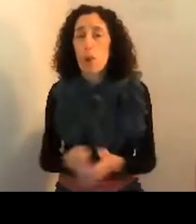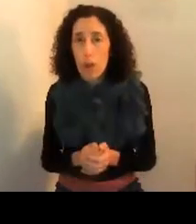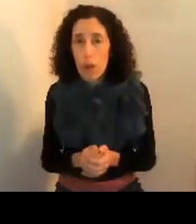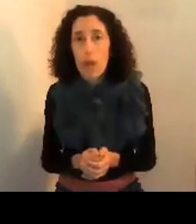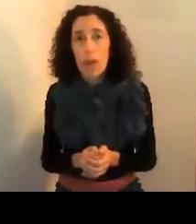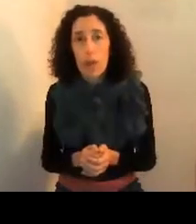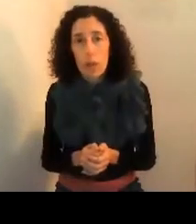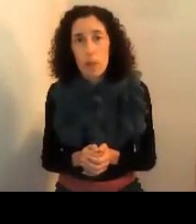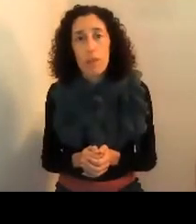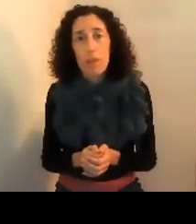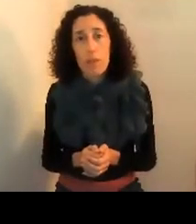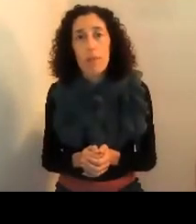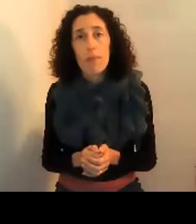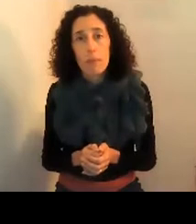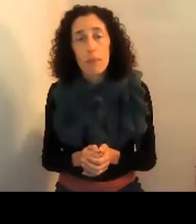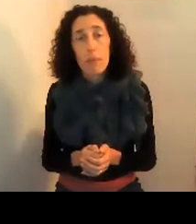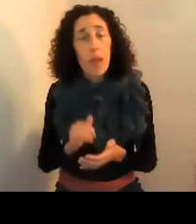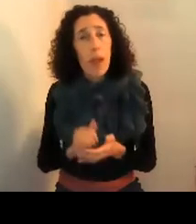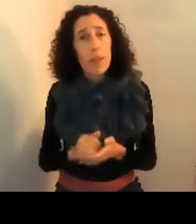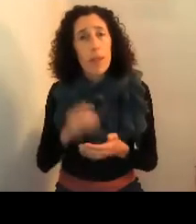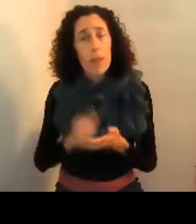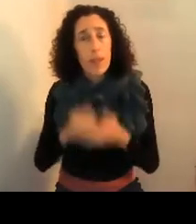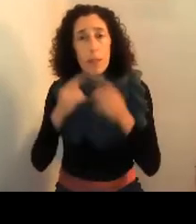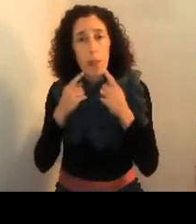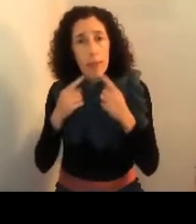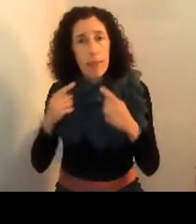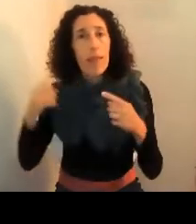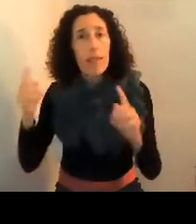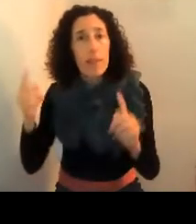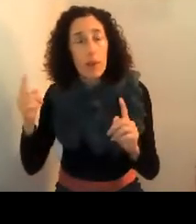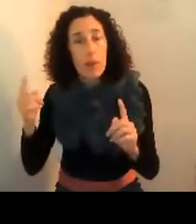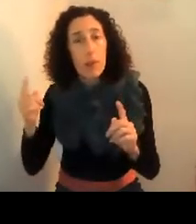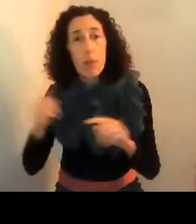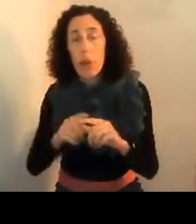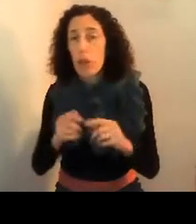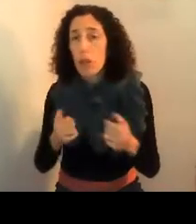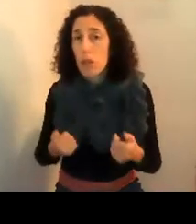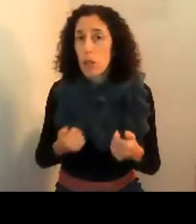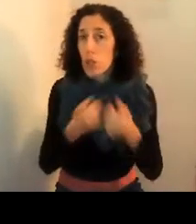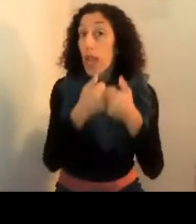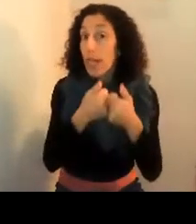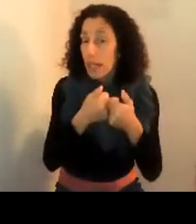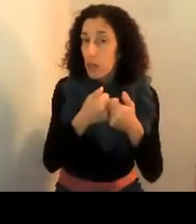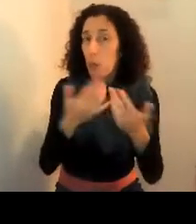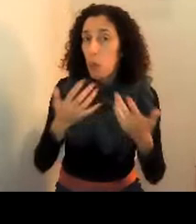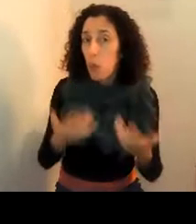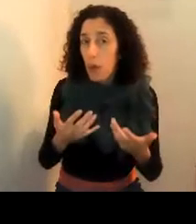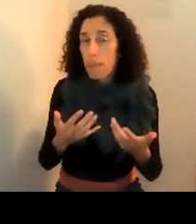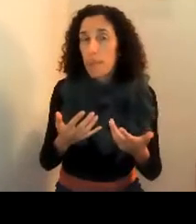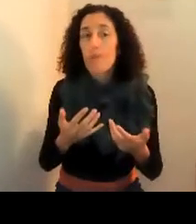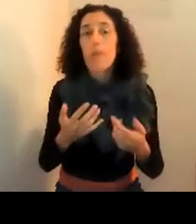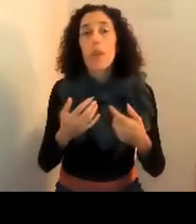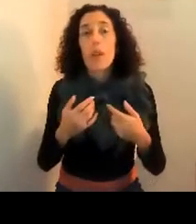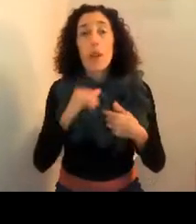think the most striking challenge to me is just showing up for other groups and showing up for